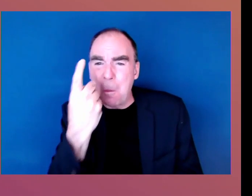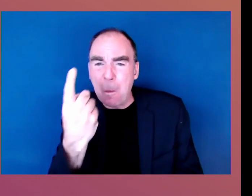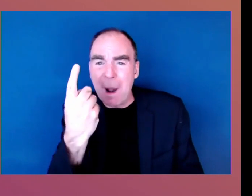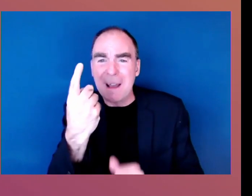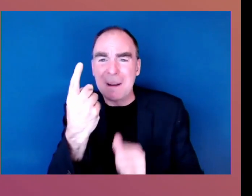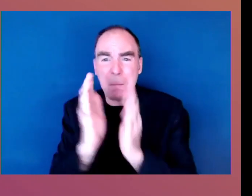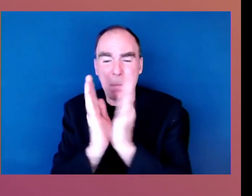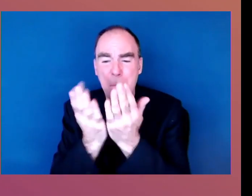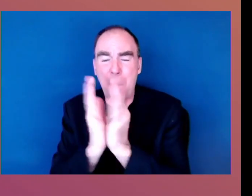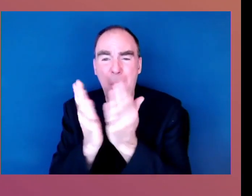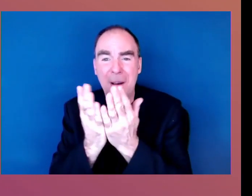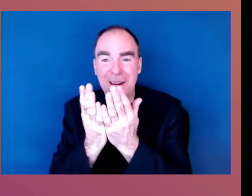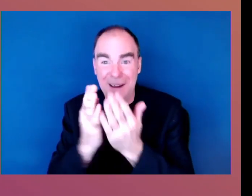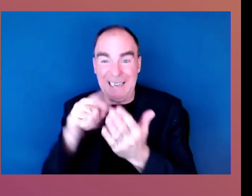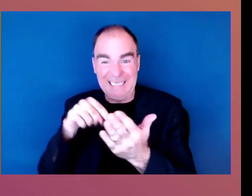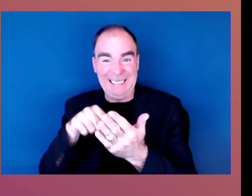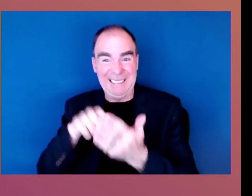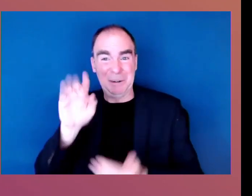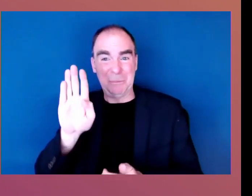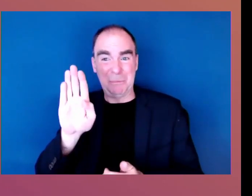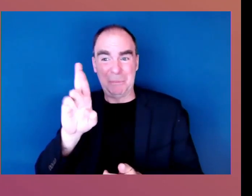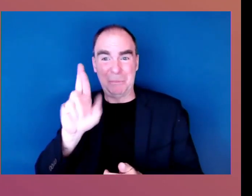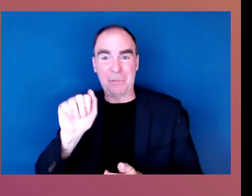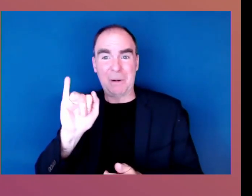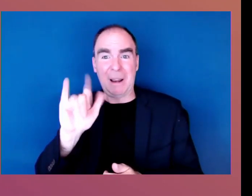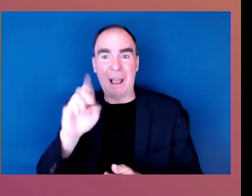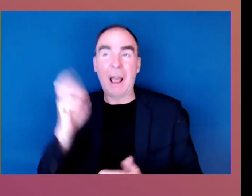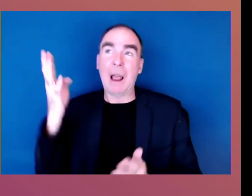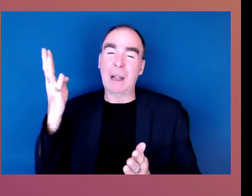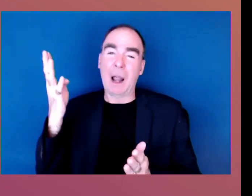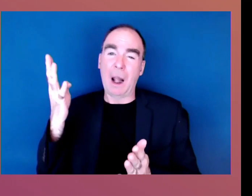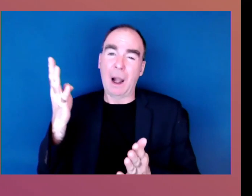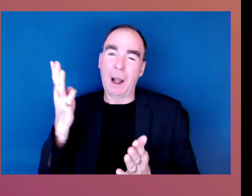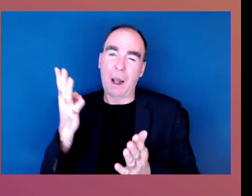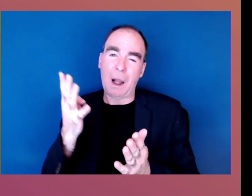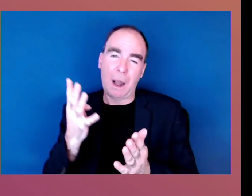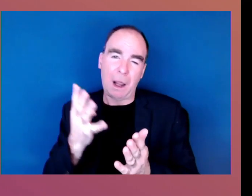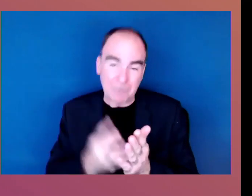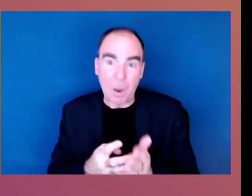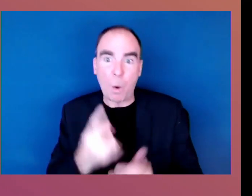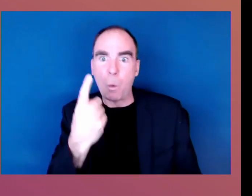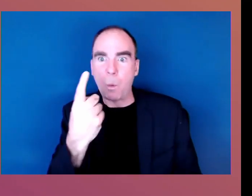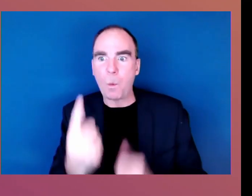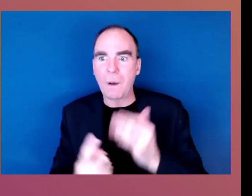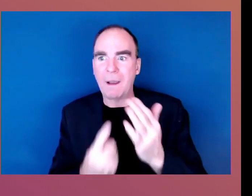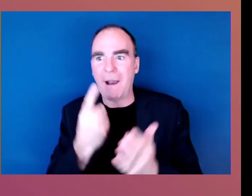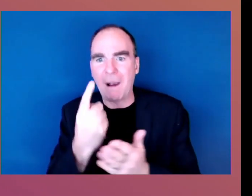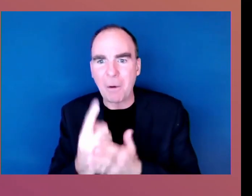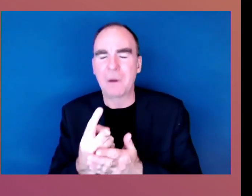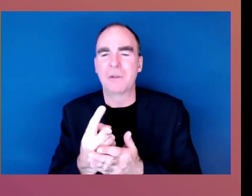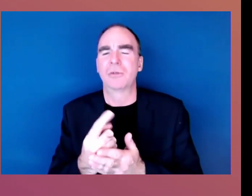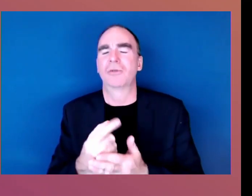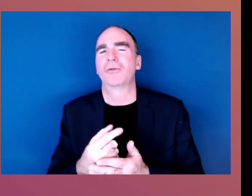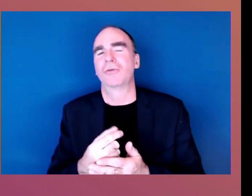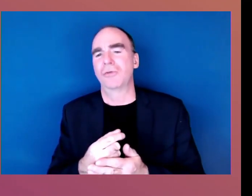that this project has become a de facto standard among Braille libraries in Japan. Of course, they have